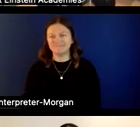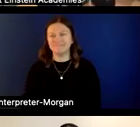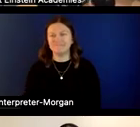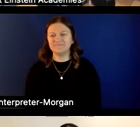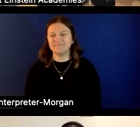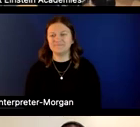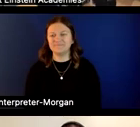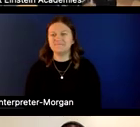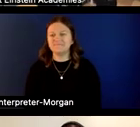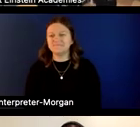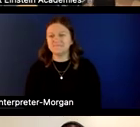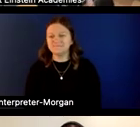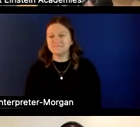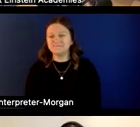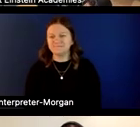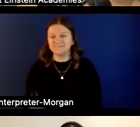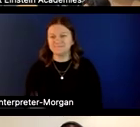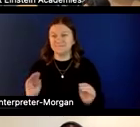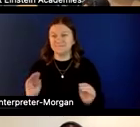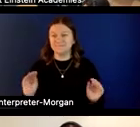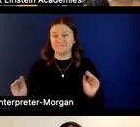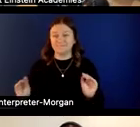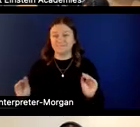That word, that's right on the back of my sister.